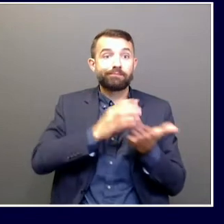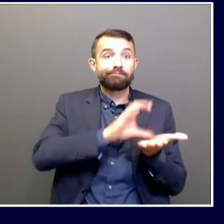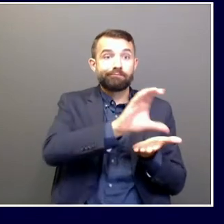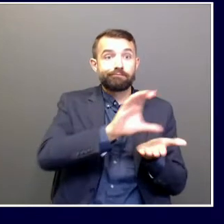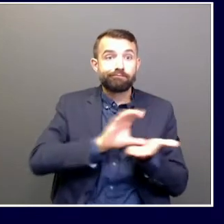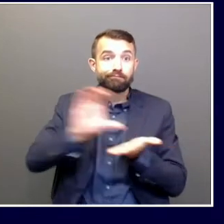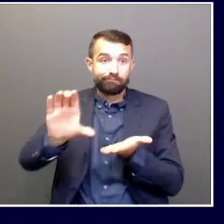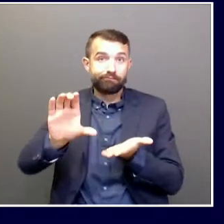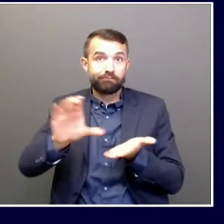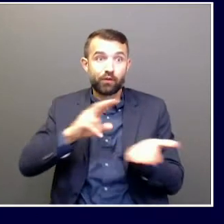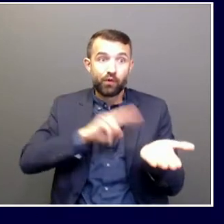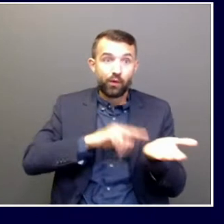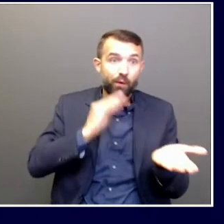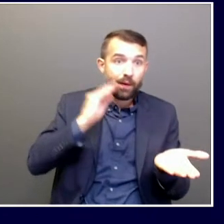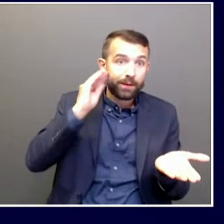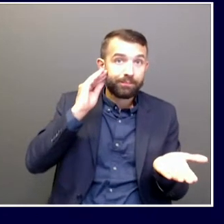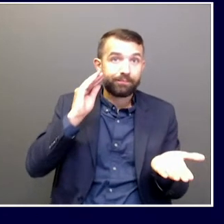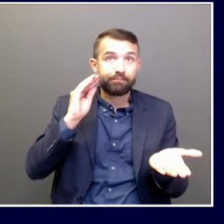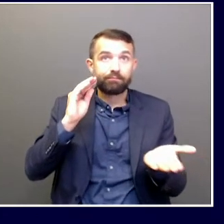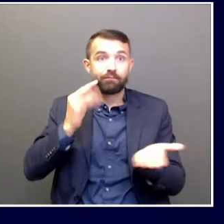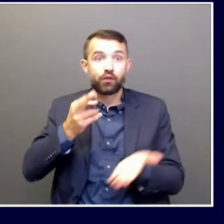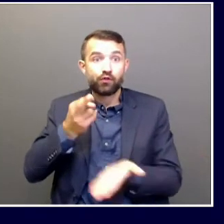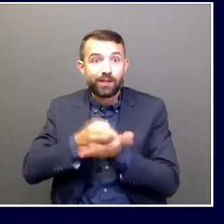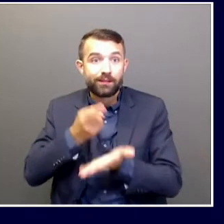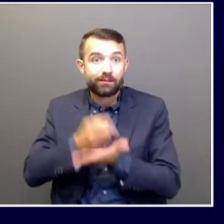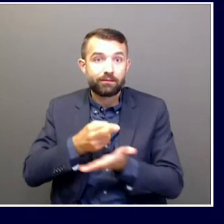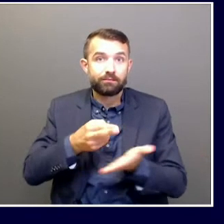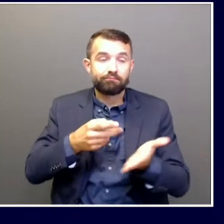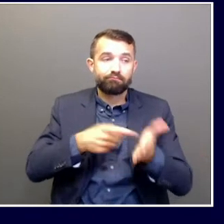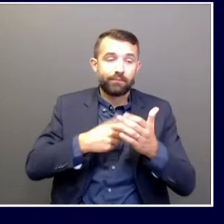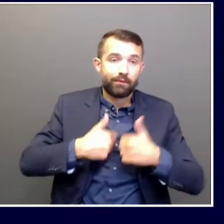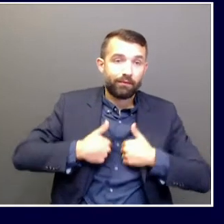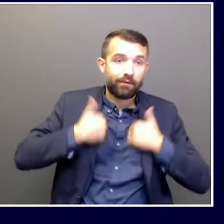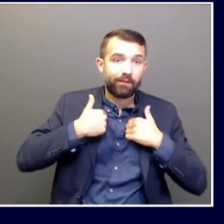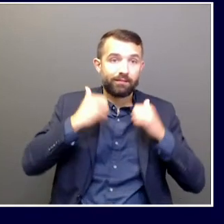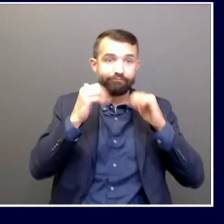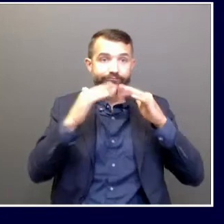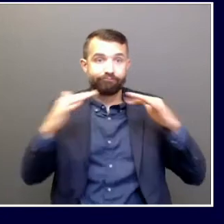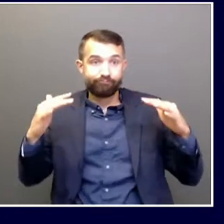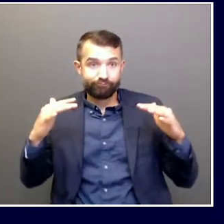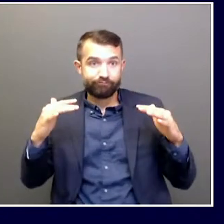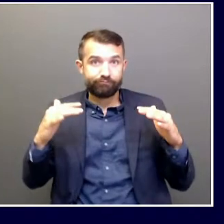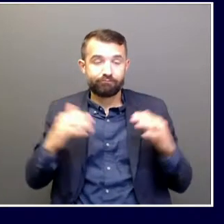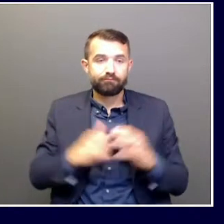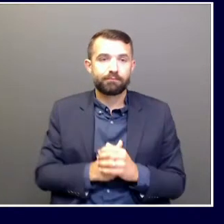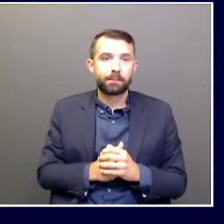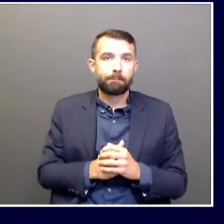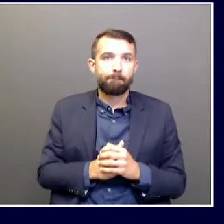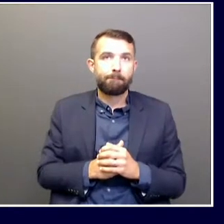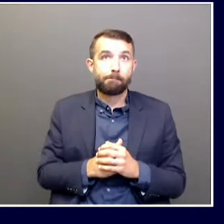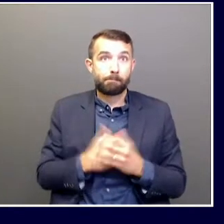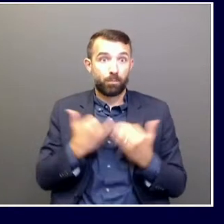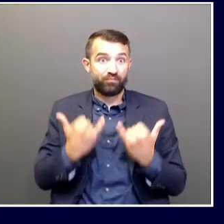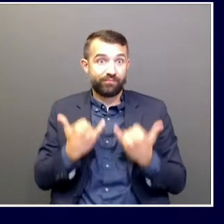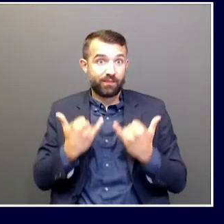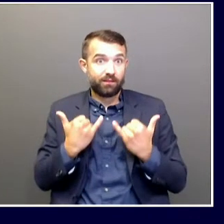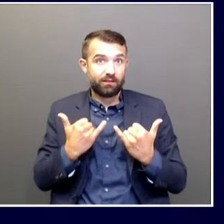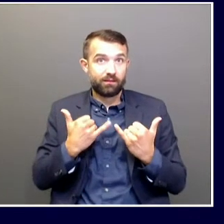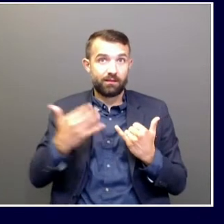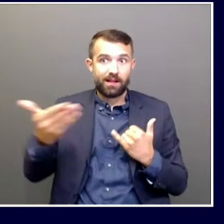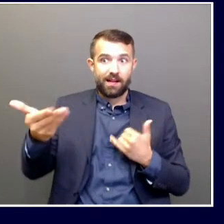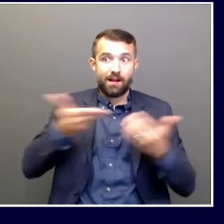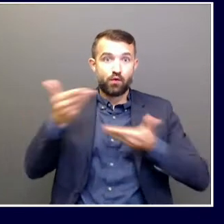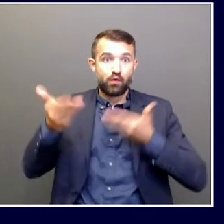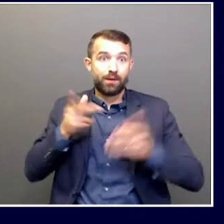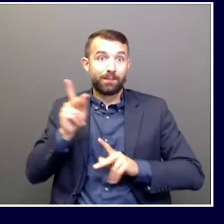facilities to keep them open, but getting more people hired and vaccinated is going to take a certain amount of time.